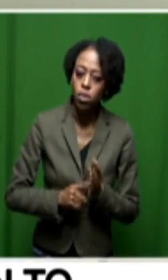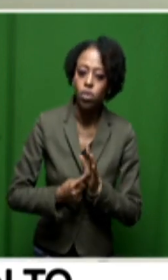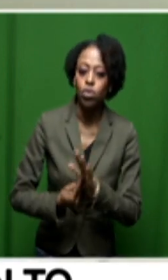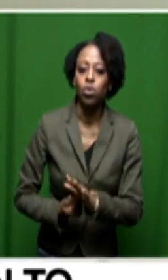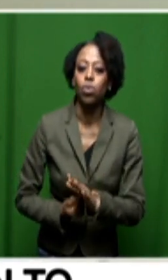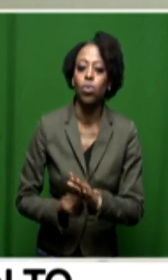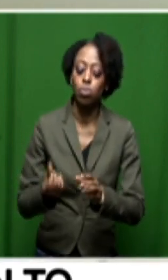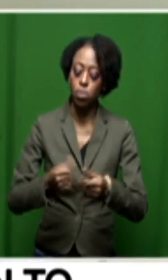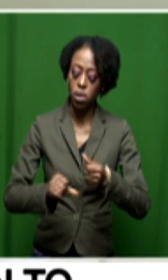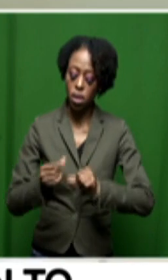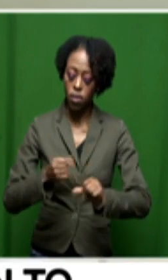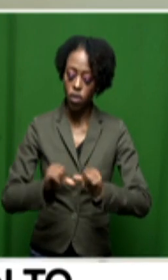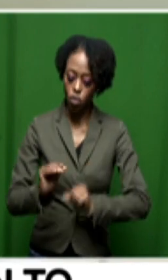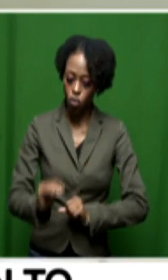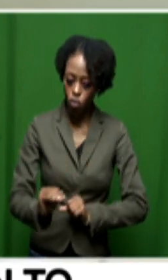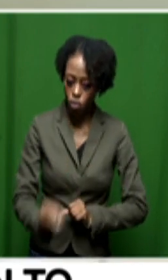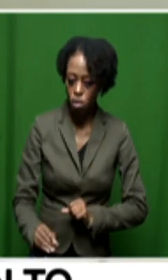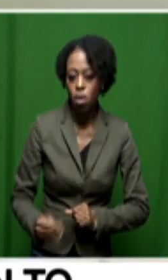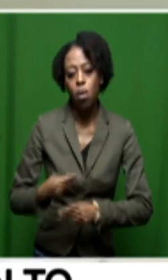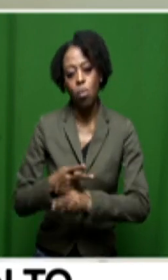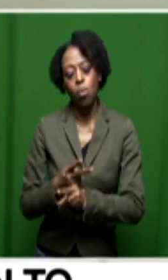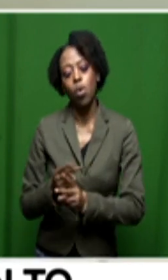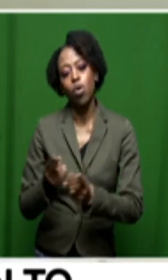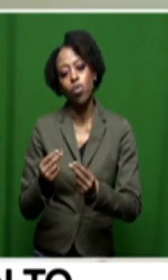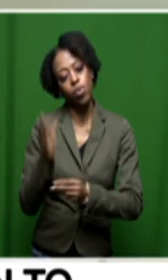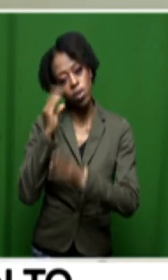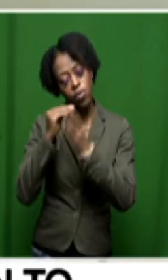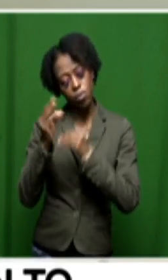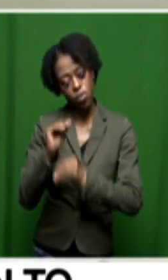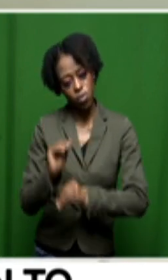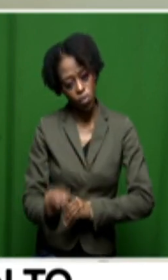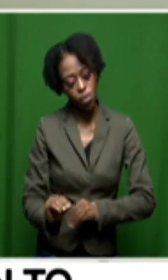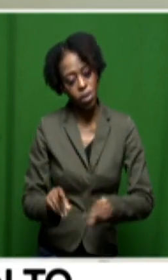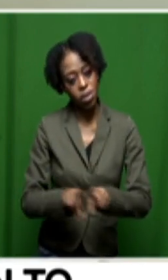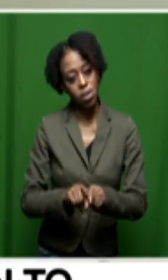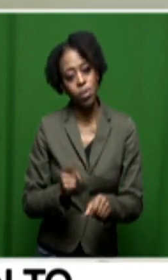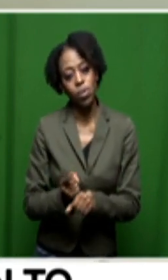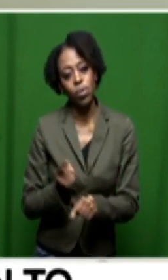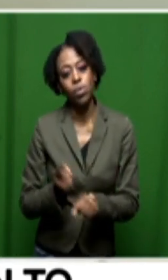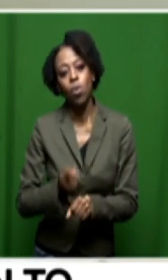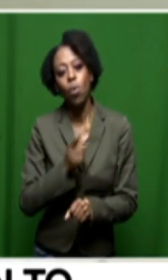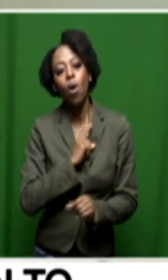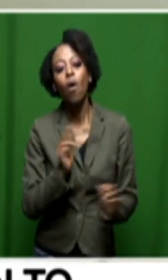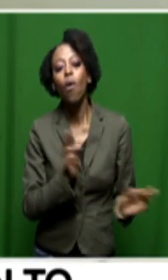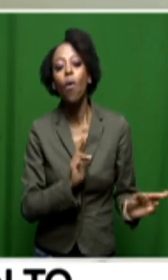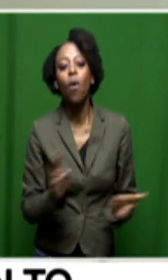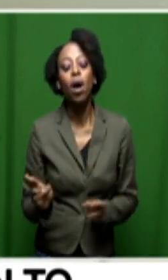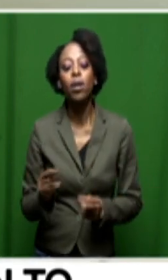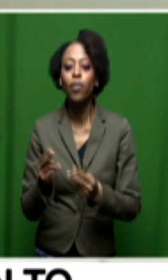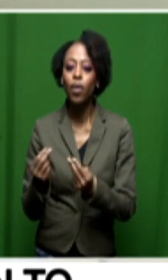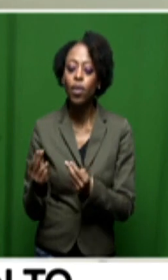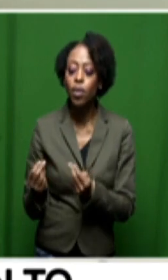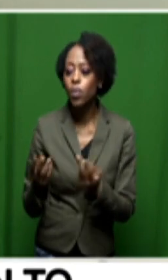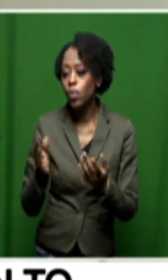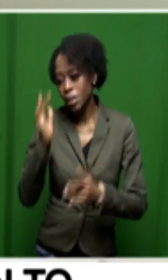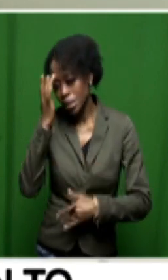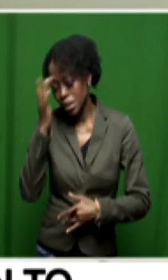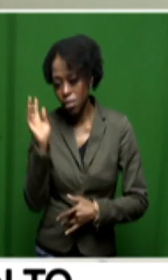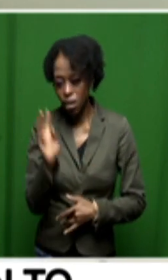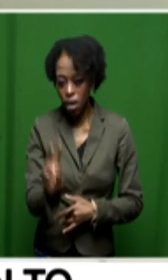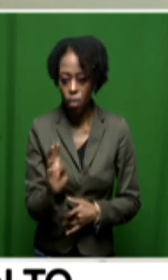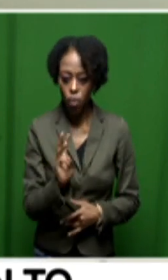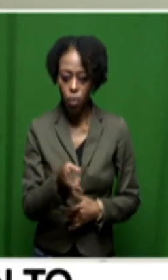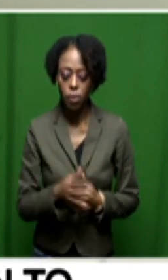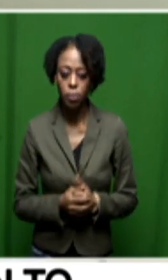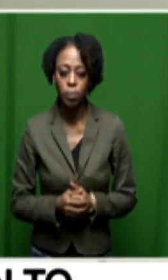to be scientific, producing new data, and actually being ready for the new epidemic that's down around